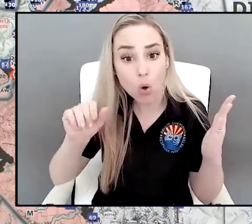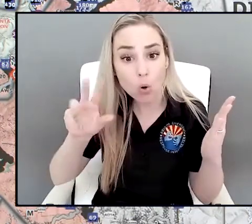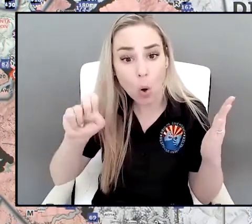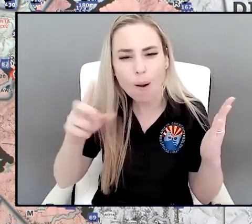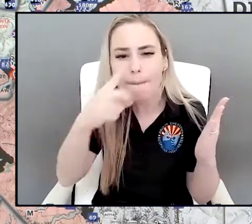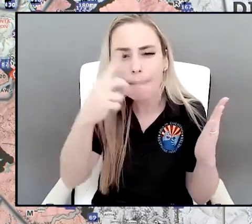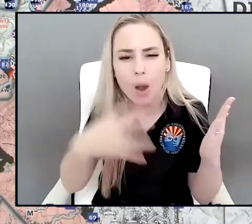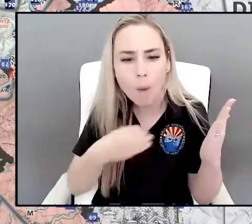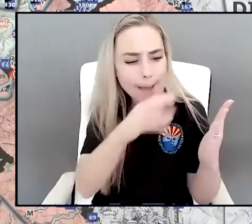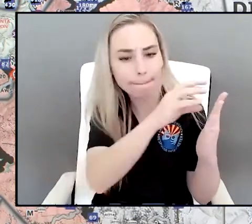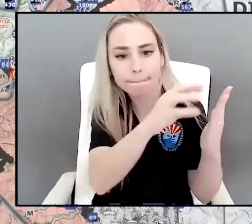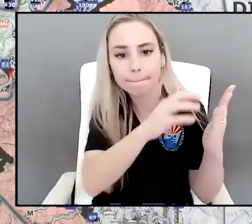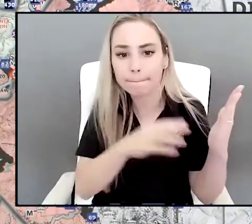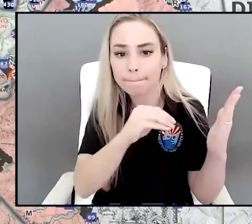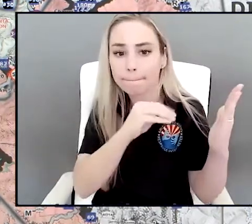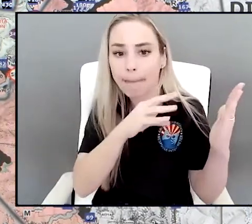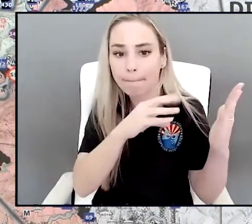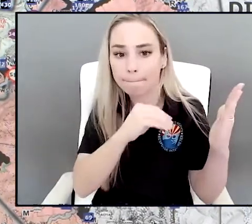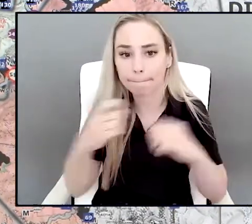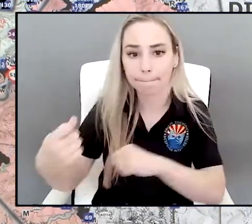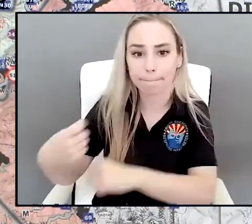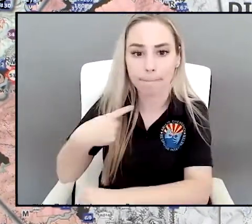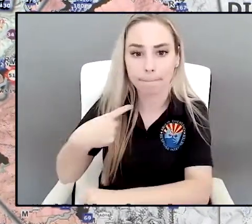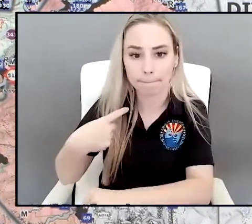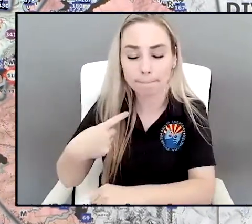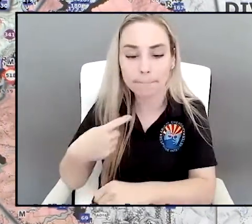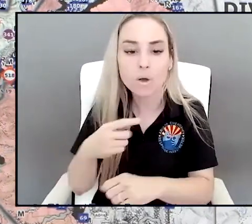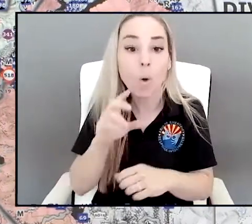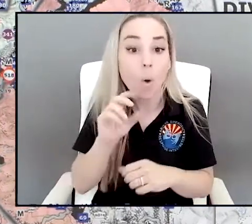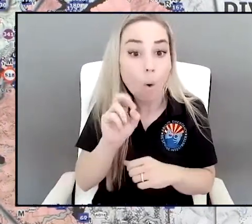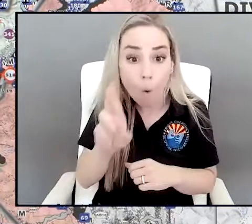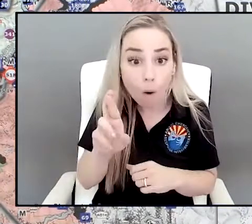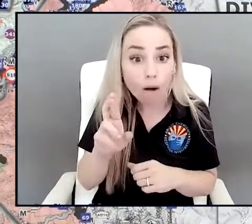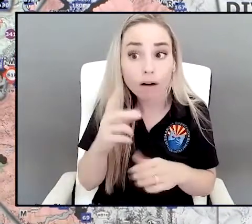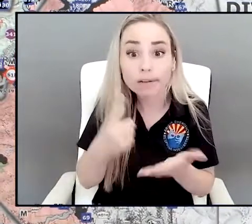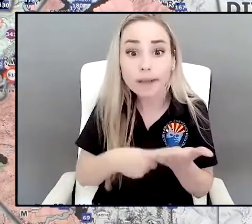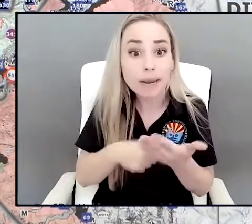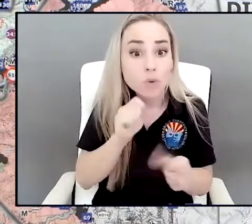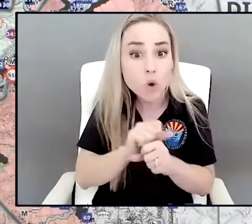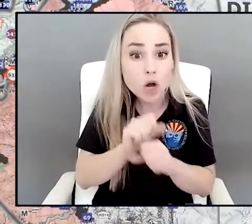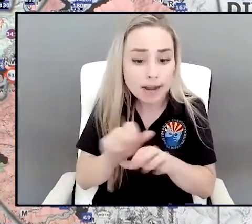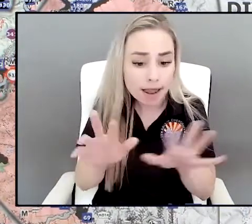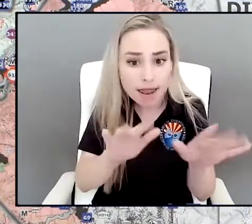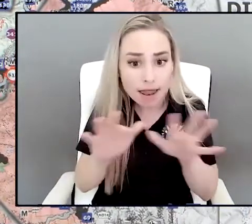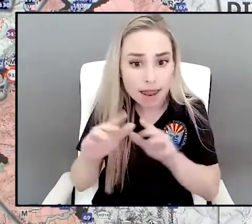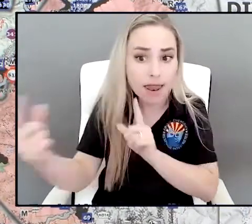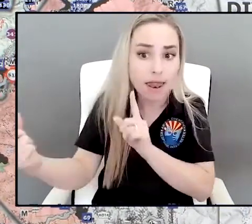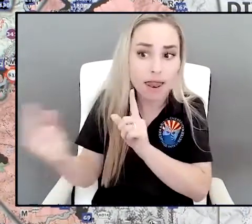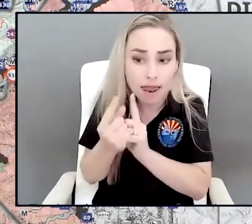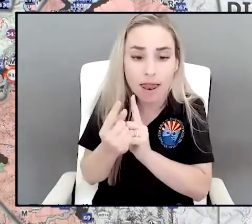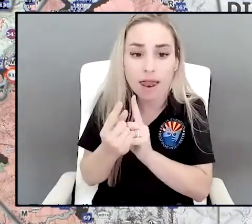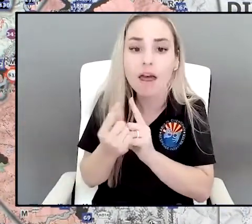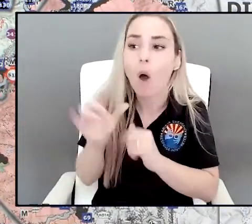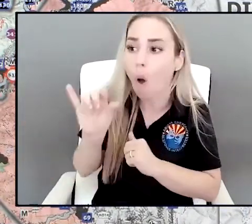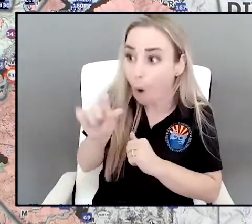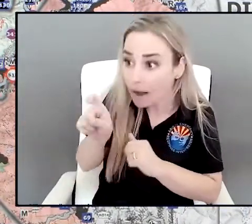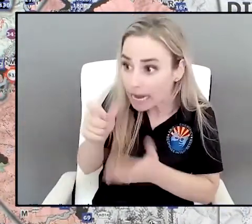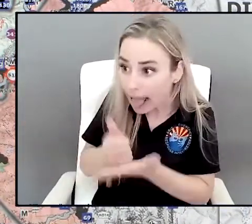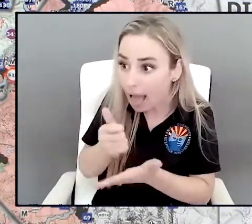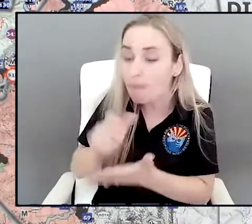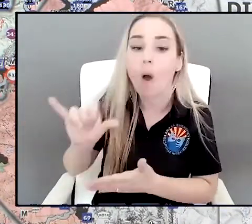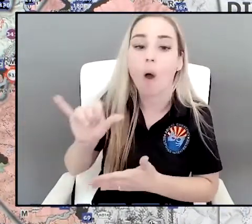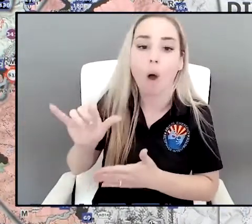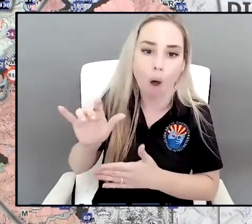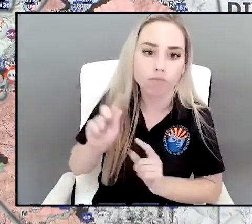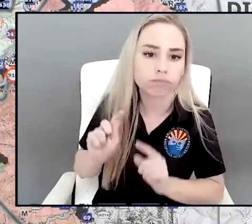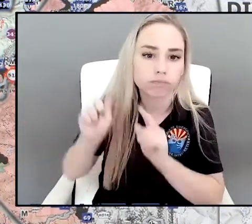in online from the landowners, and some of it is from just being out there and landowners coming in and visiting the firefighters that are out